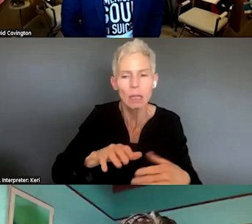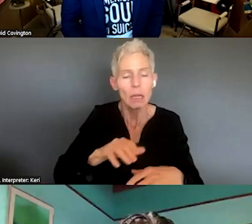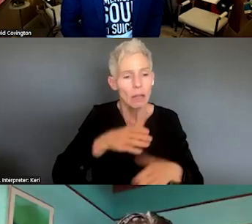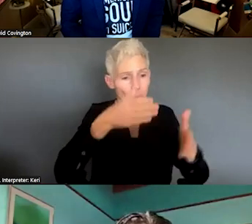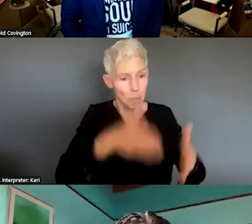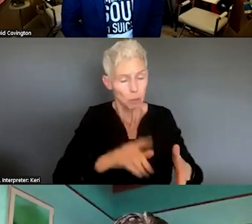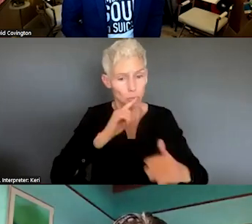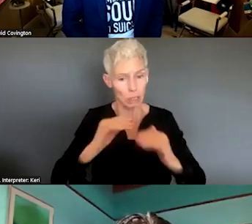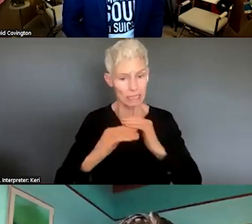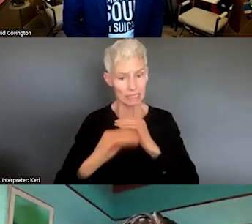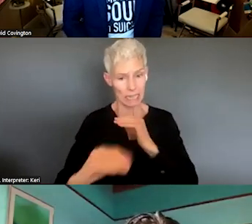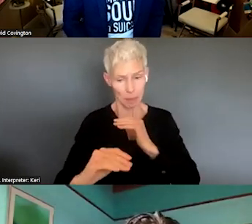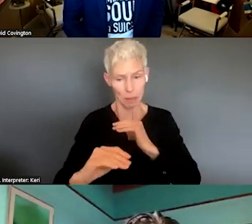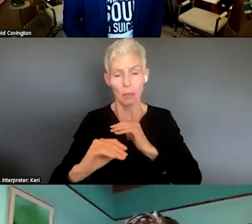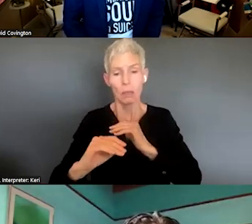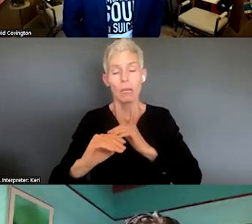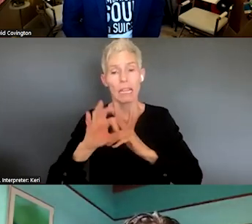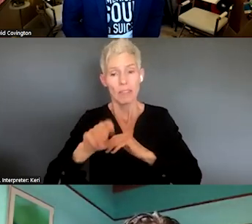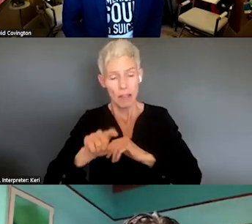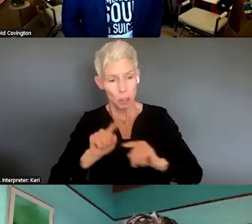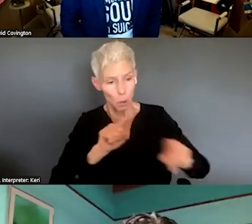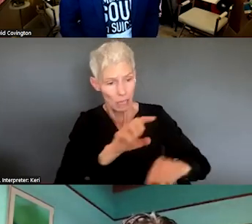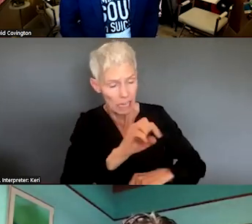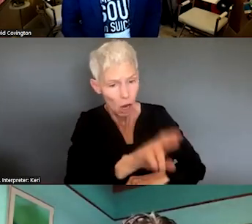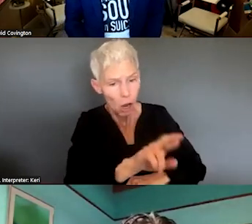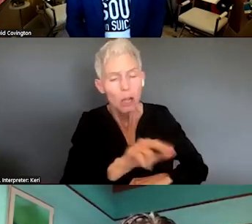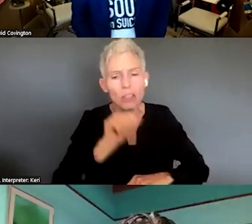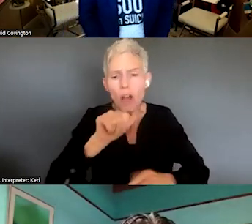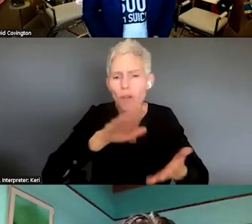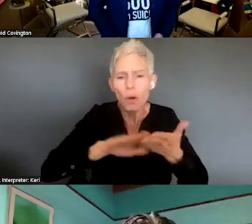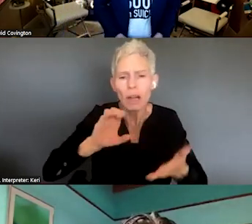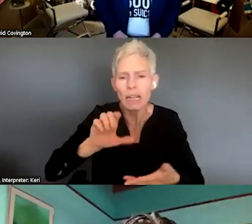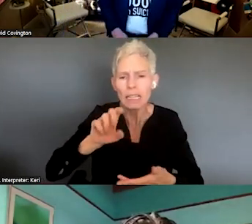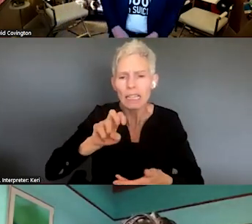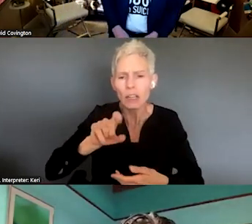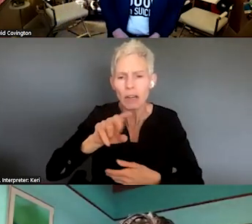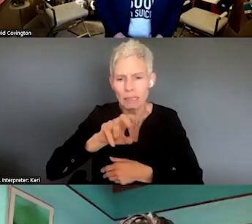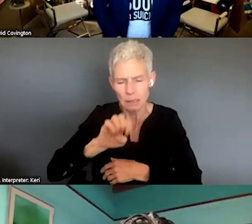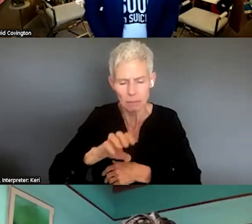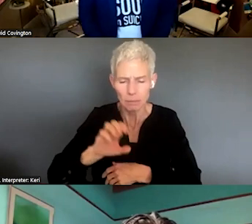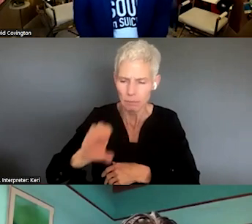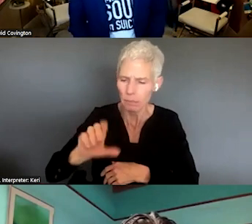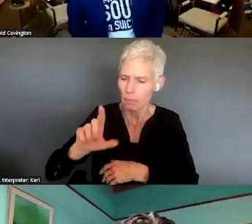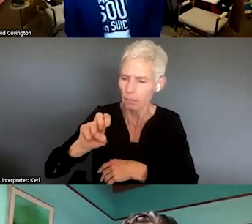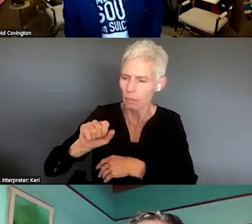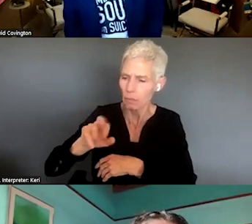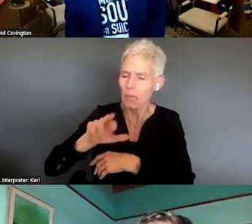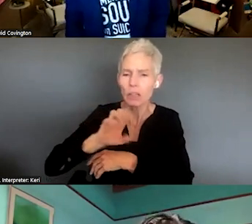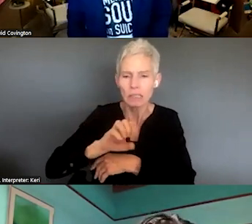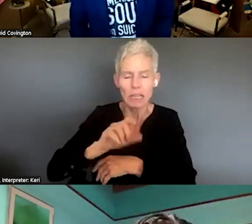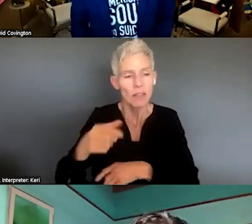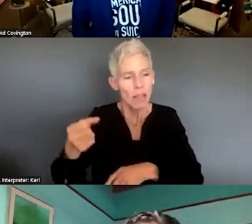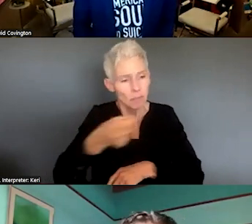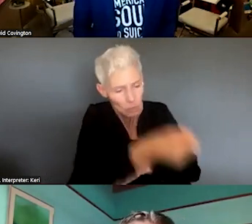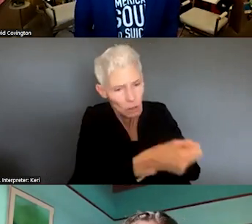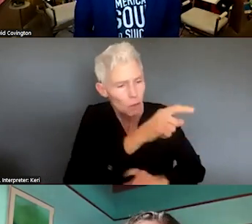ER, they don't go for clearance. They go because they have a specific thing that we need Right. evaluated and treated. Right. And we take them